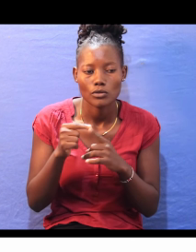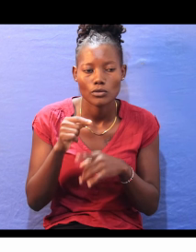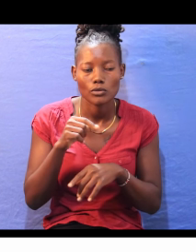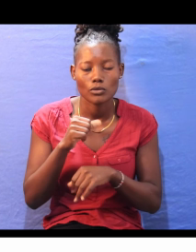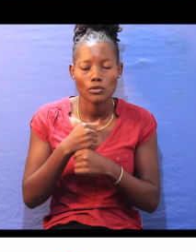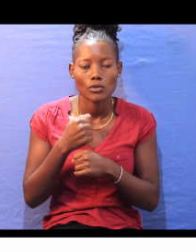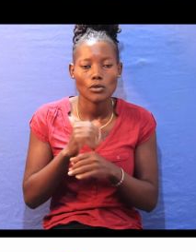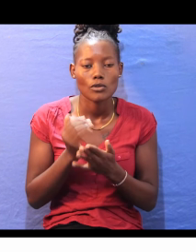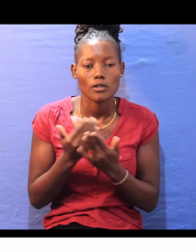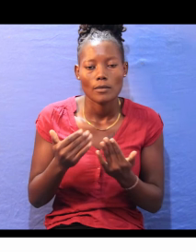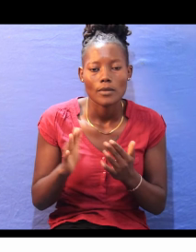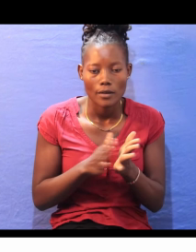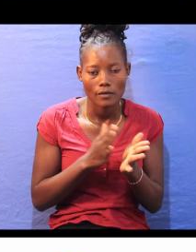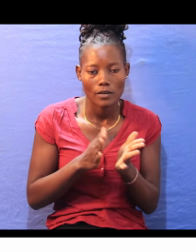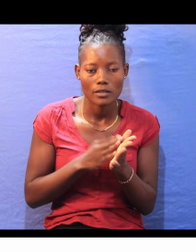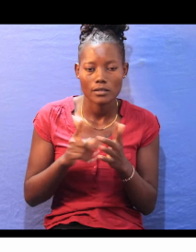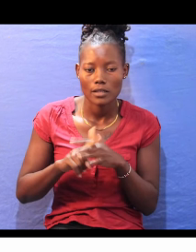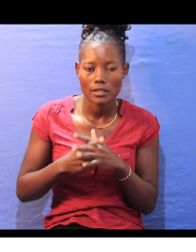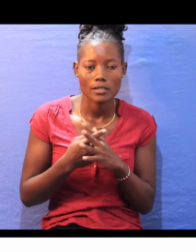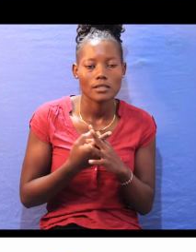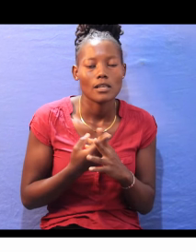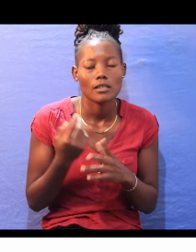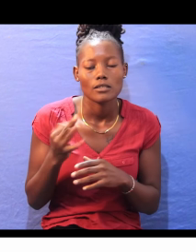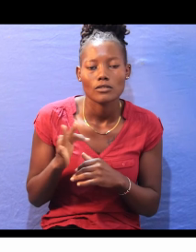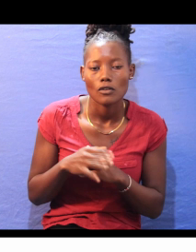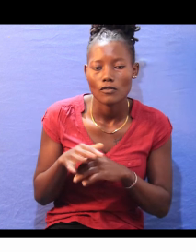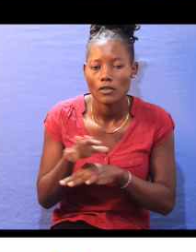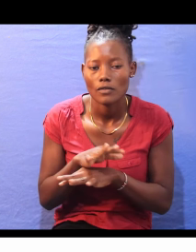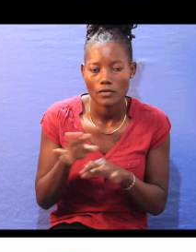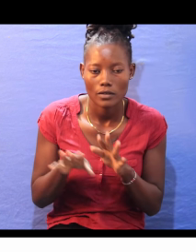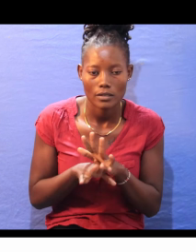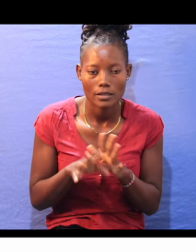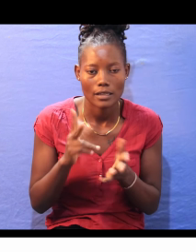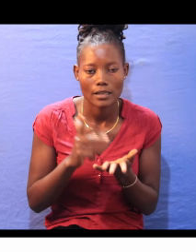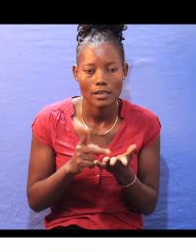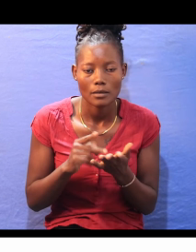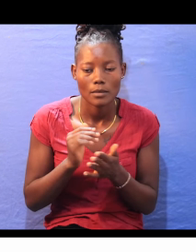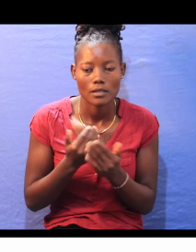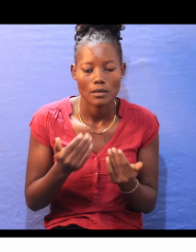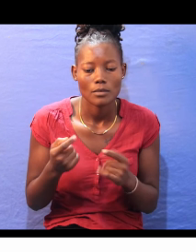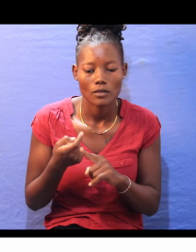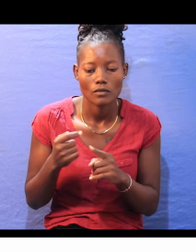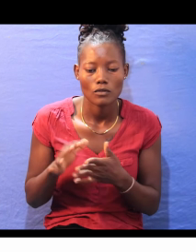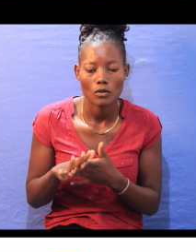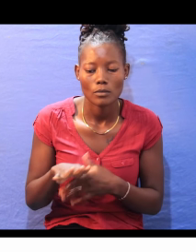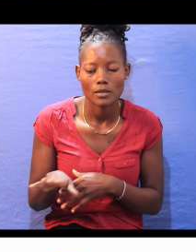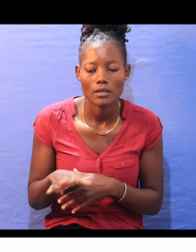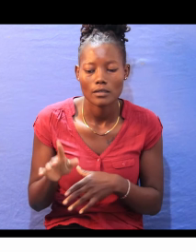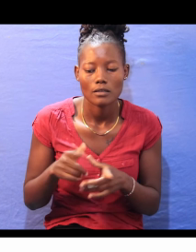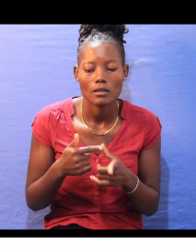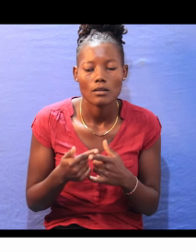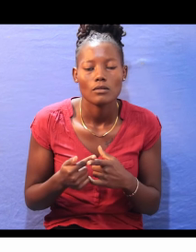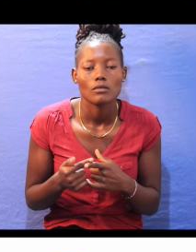the beginning of a movement, at the beginning of muscle tension. So it's picking something up from the ground and coming out of the blocks in the sprints.